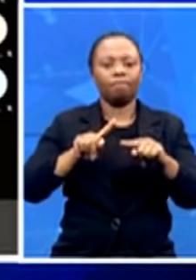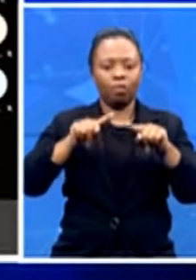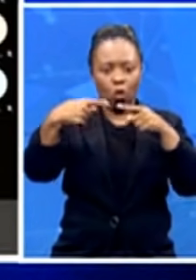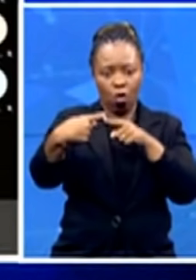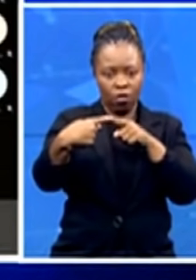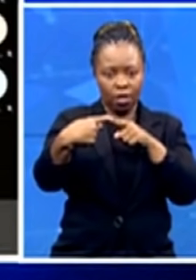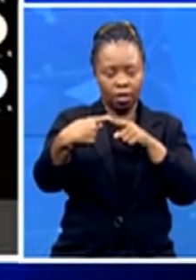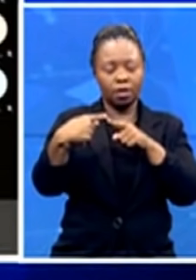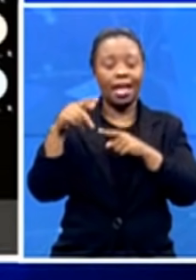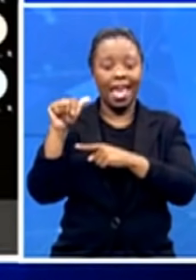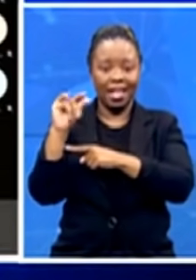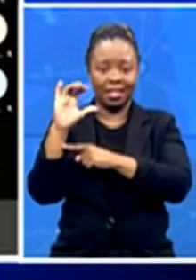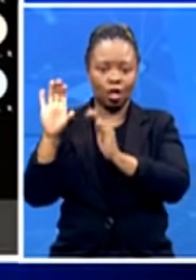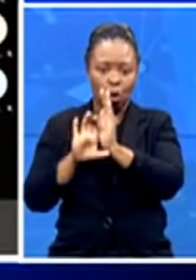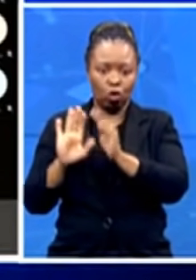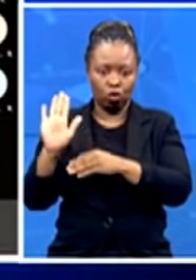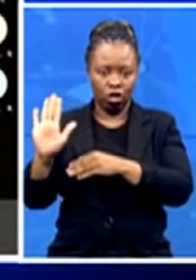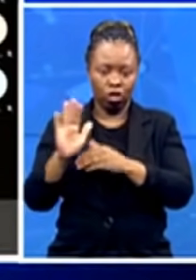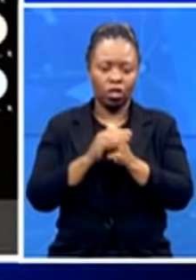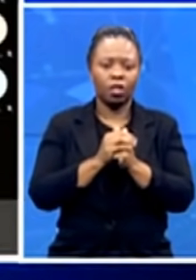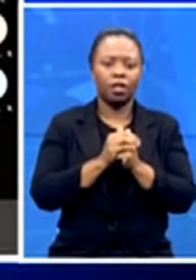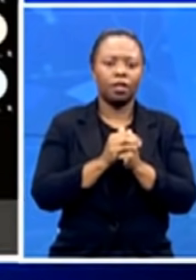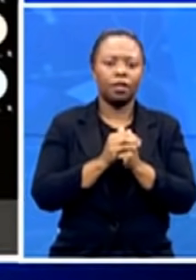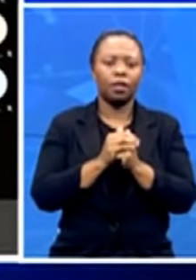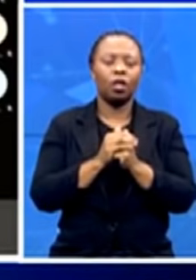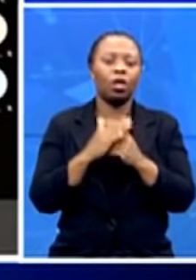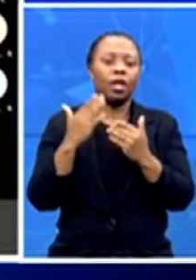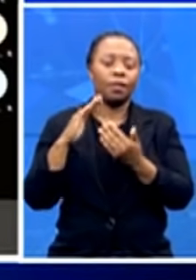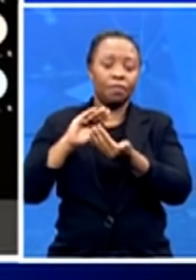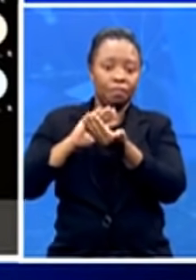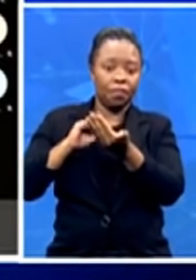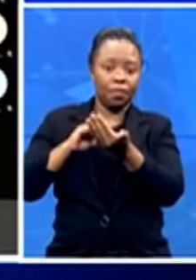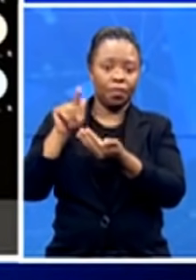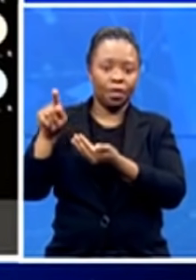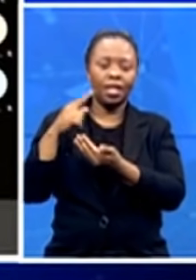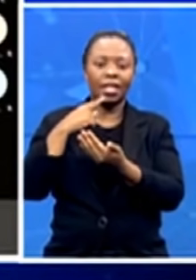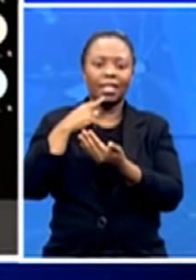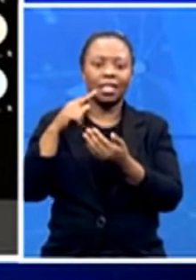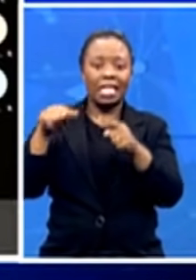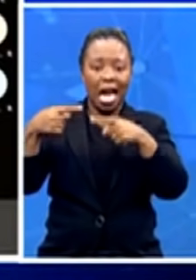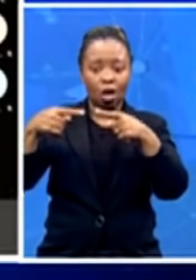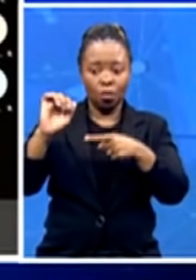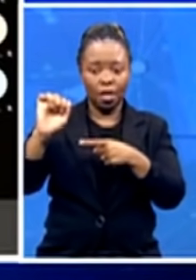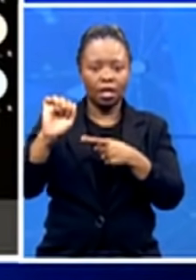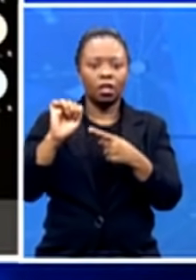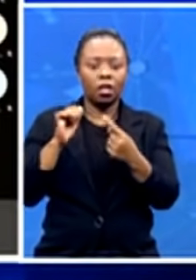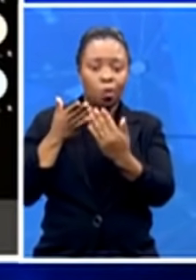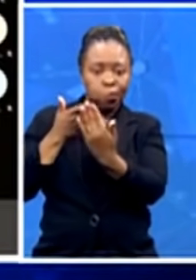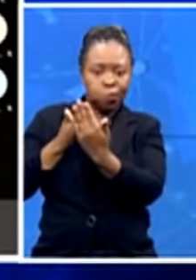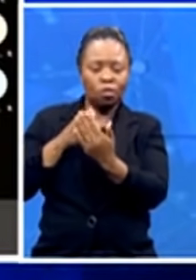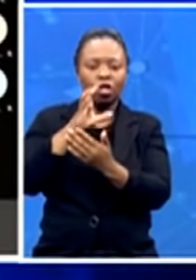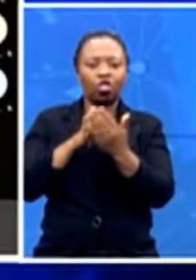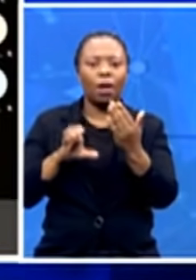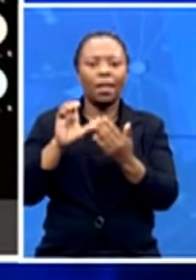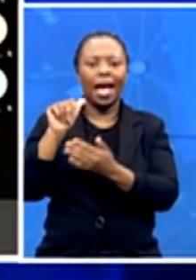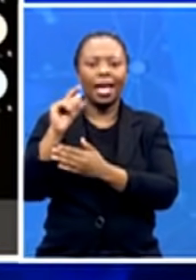thrust of Mr. Magashule's argument is that Rule 25.70, which is located in the chapter of the ANC Constitution dealing